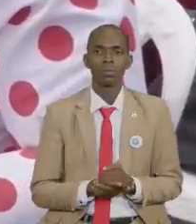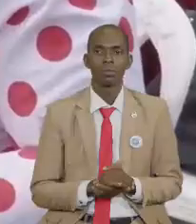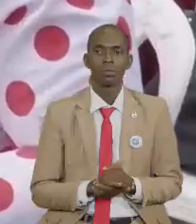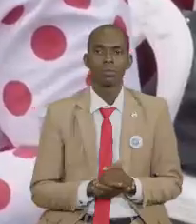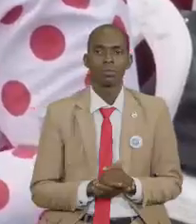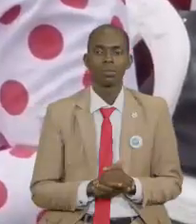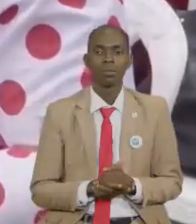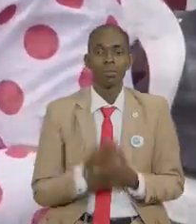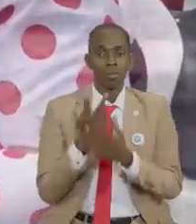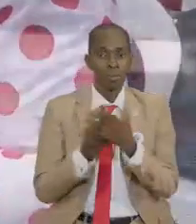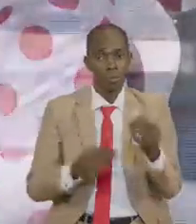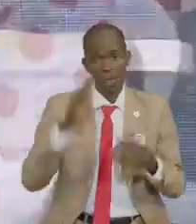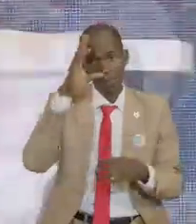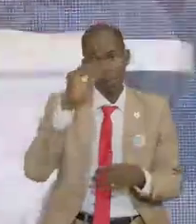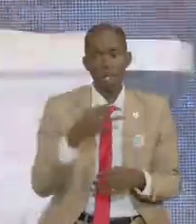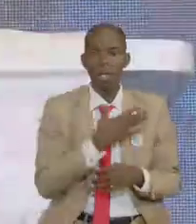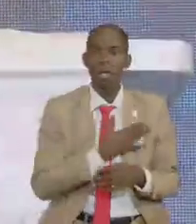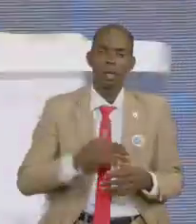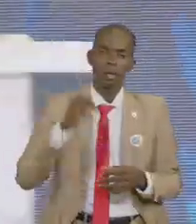Both men and women.